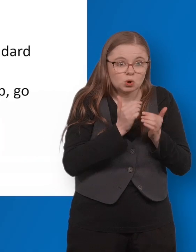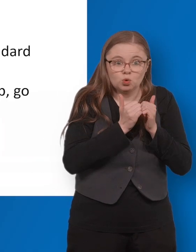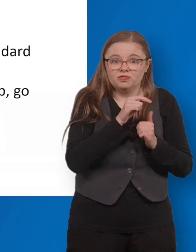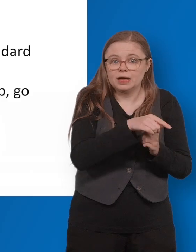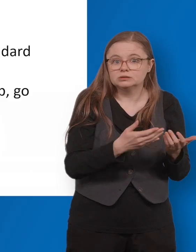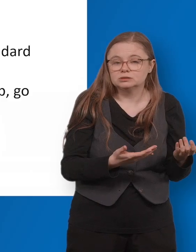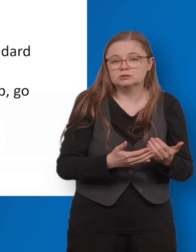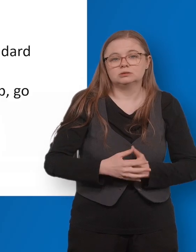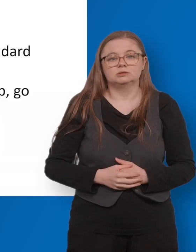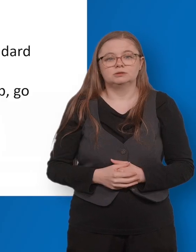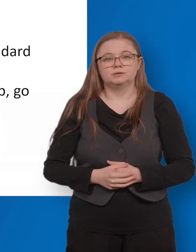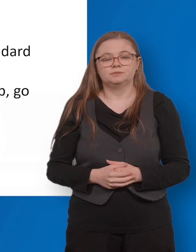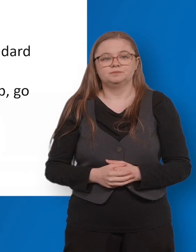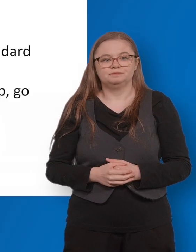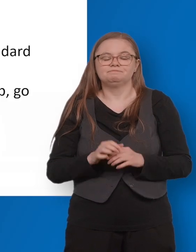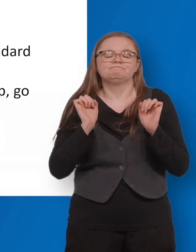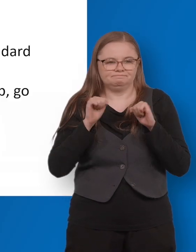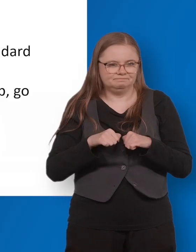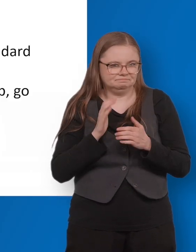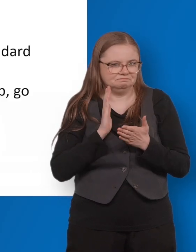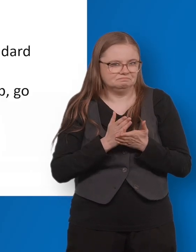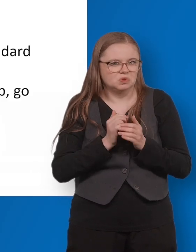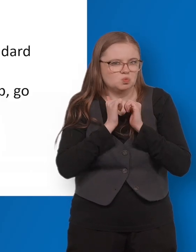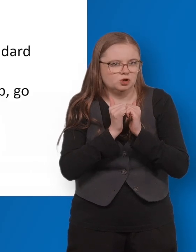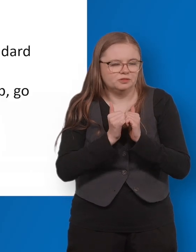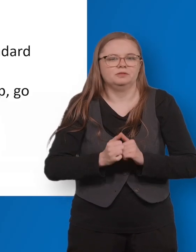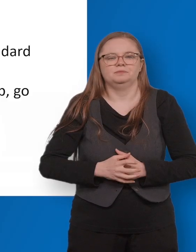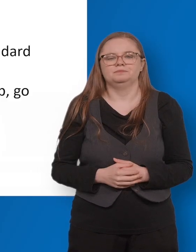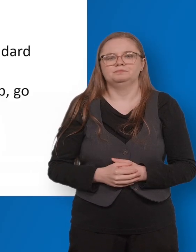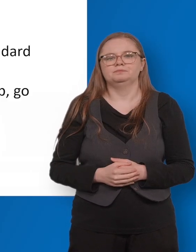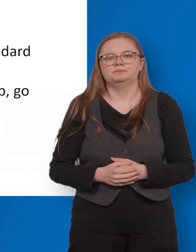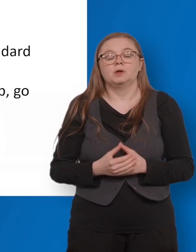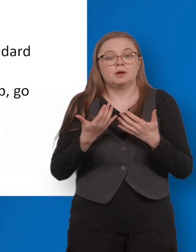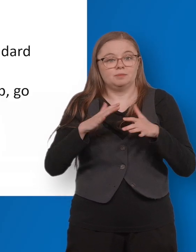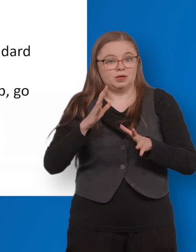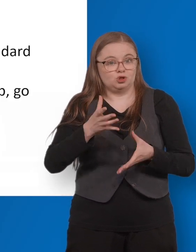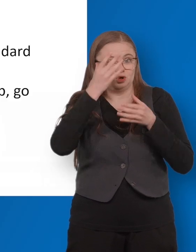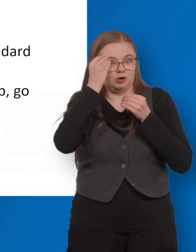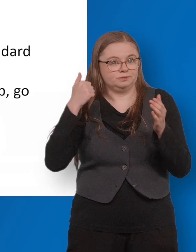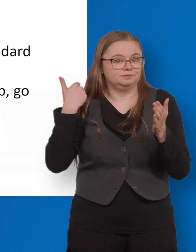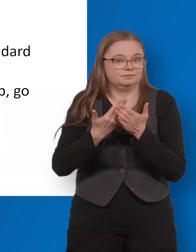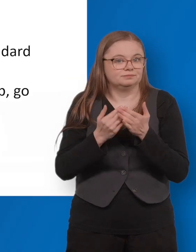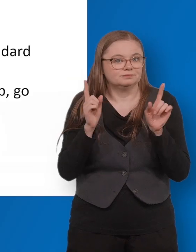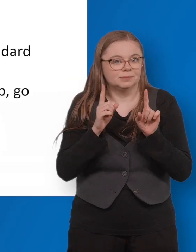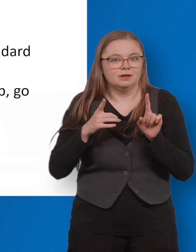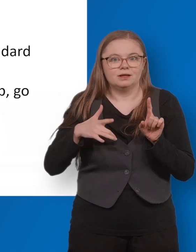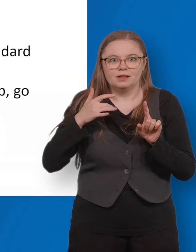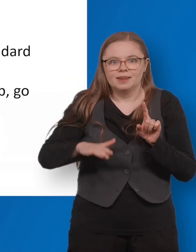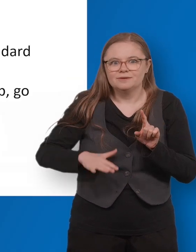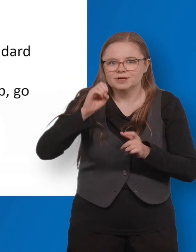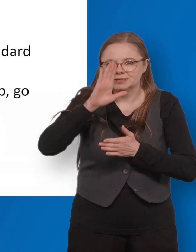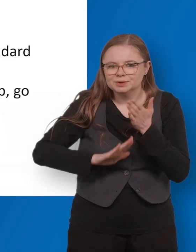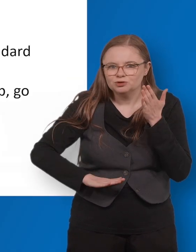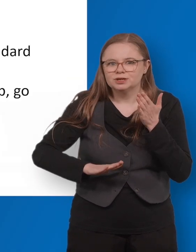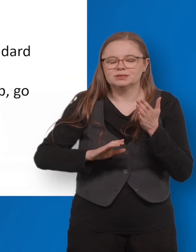Yes, it is worth it. And what I've learned so far, lived experience, co-production, particularly also in this neurodiversity